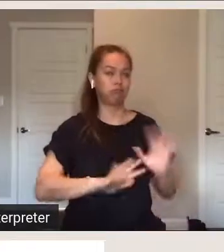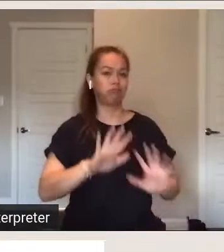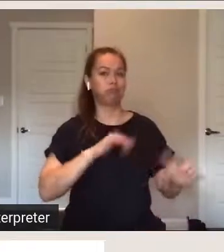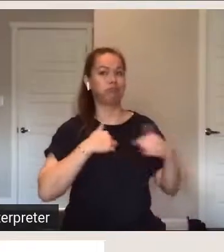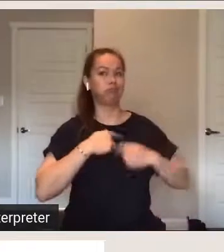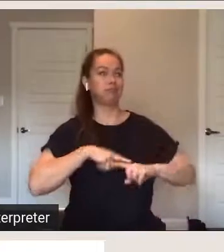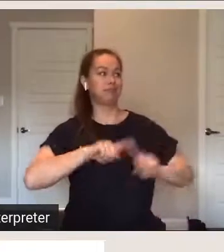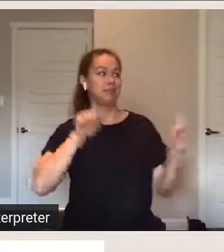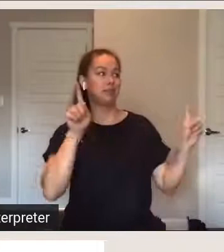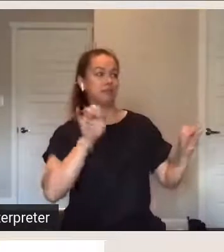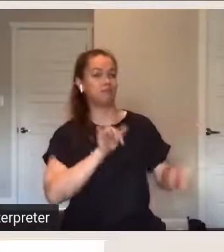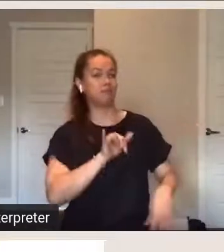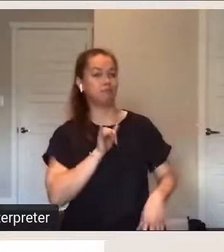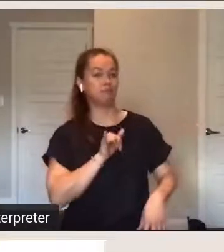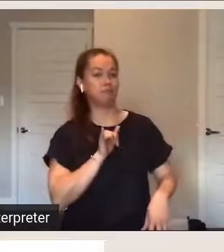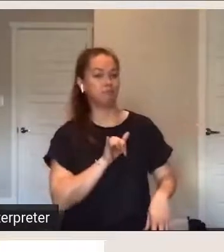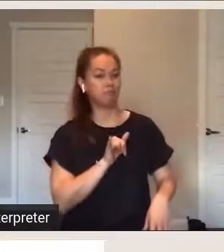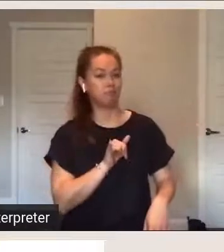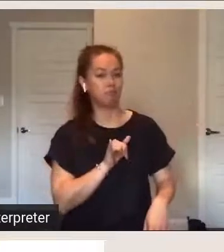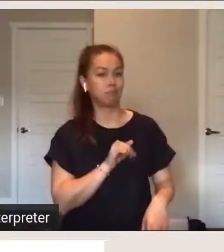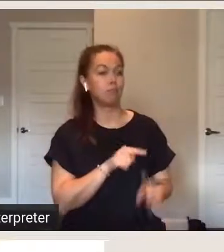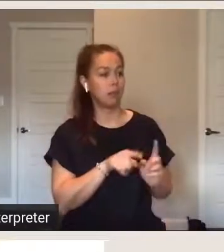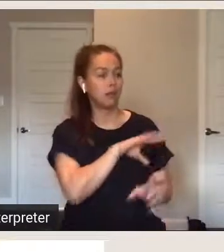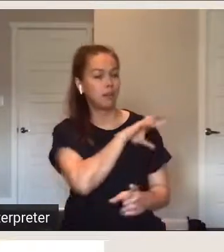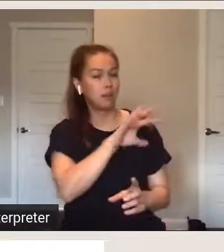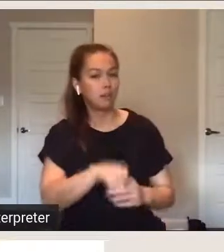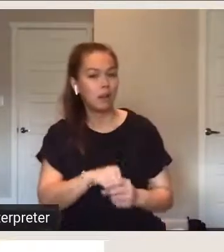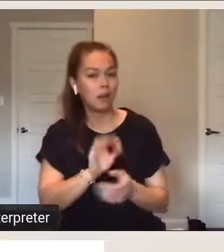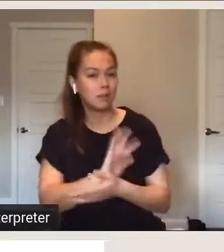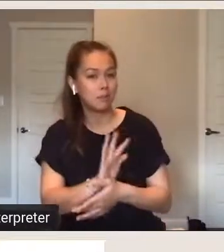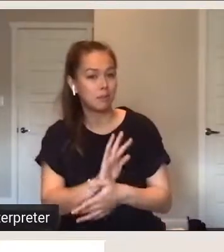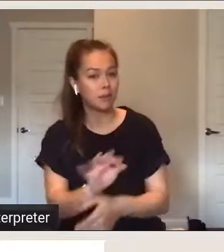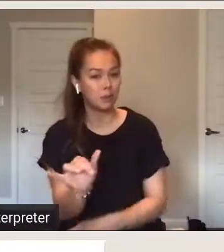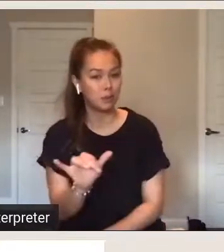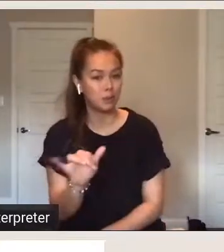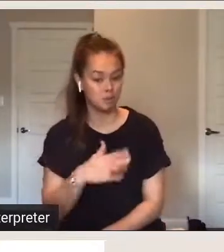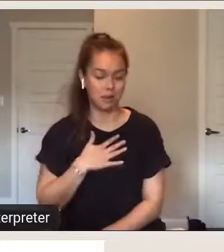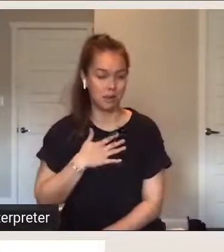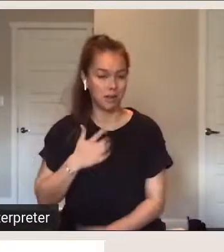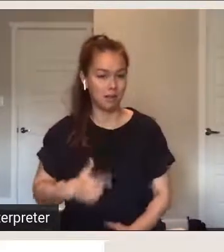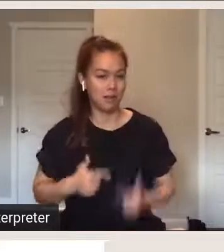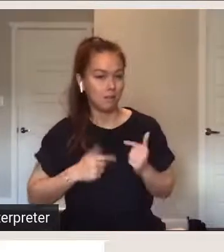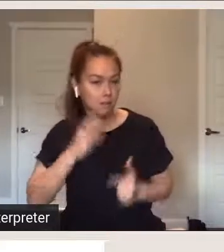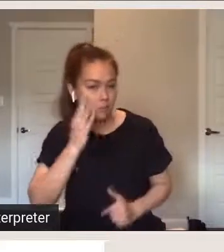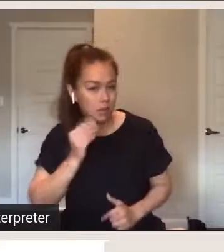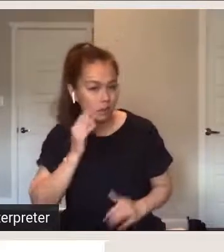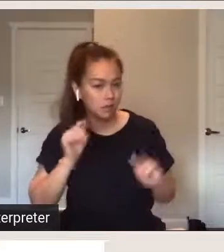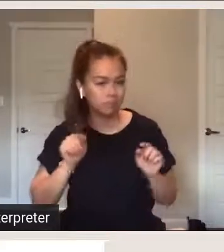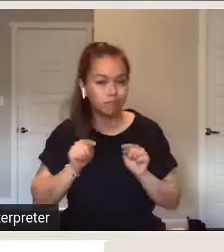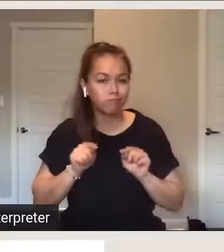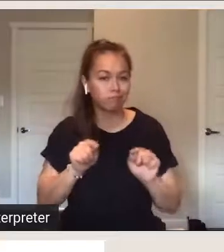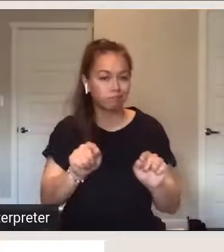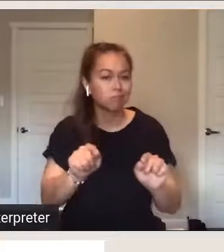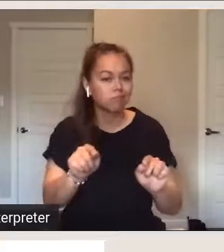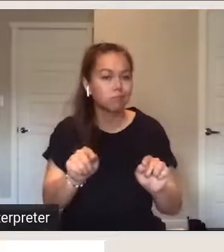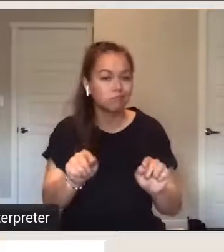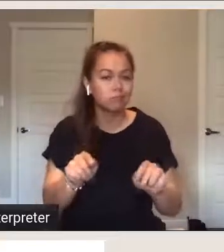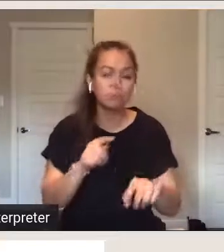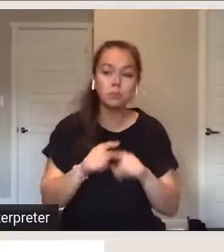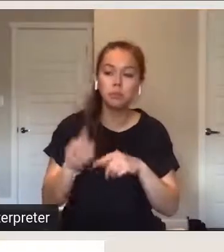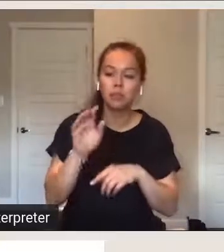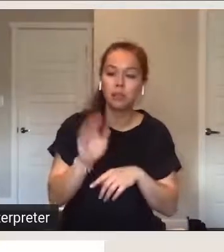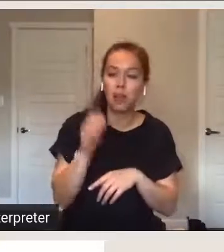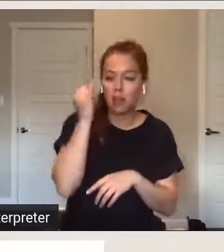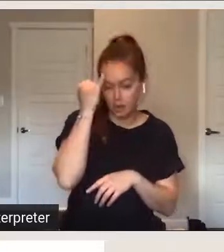the way the film was made and the process of that filmmaking. But the question of, yeah, ancestral memory was